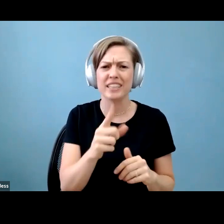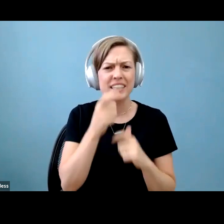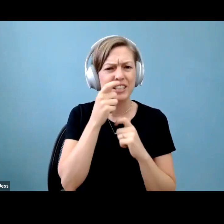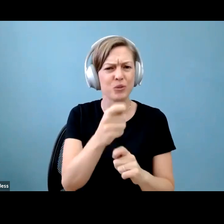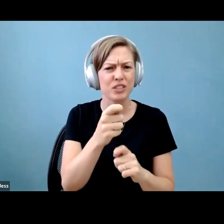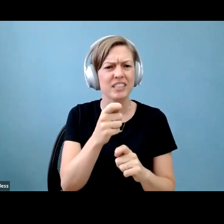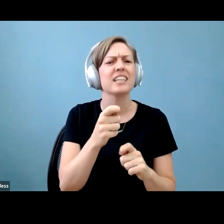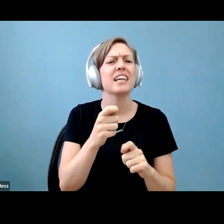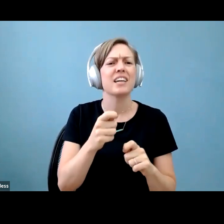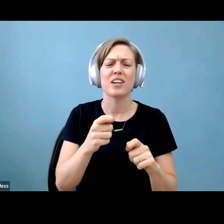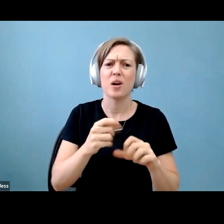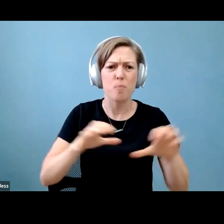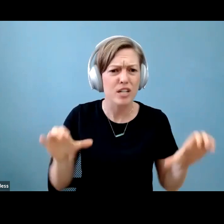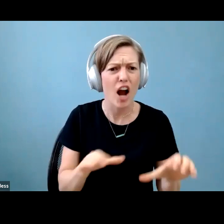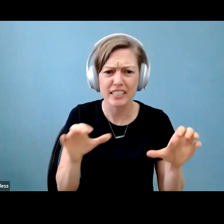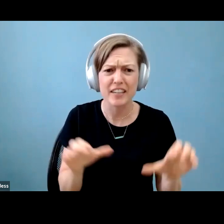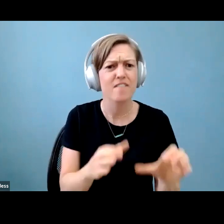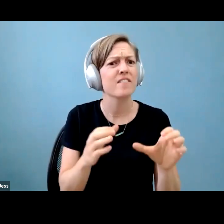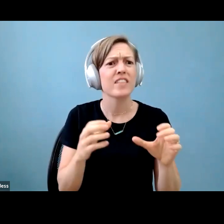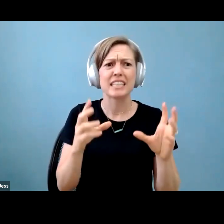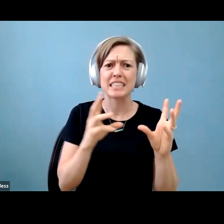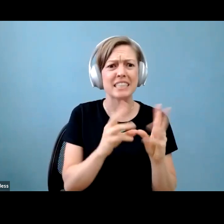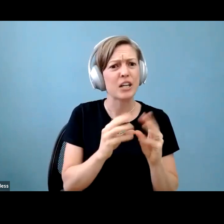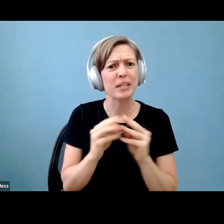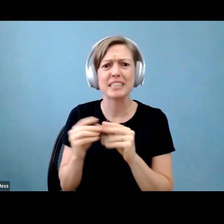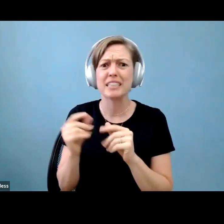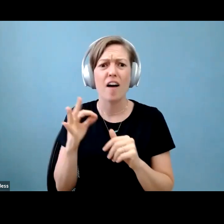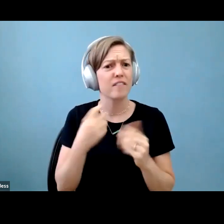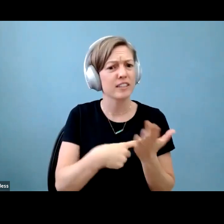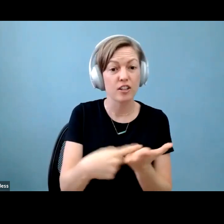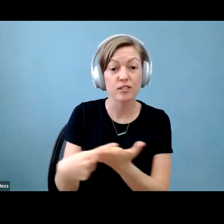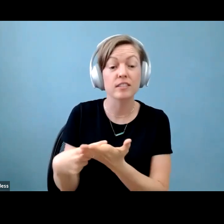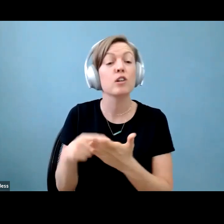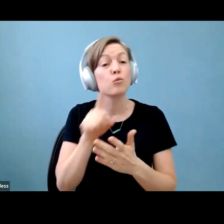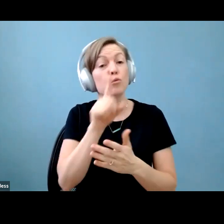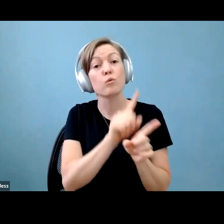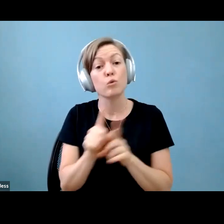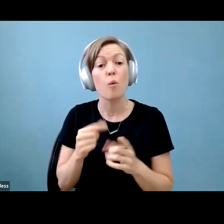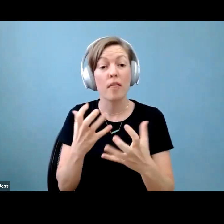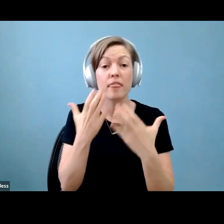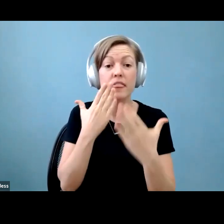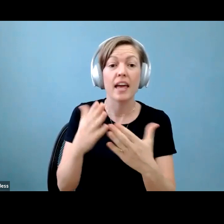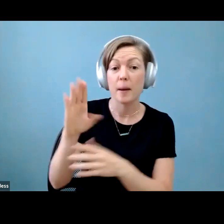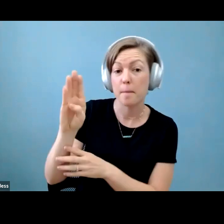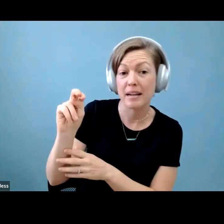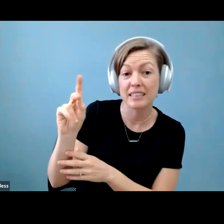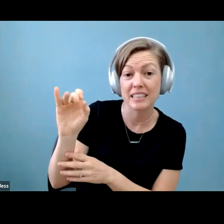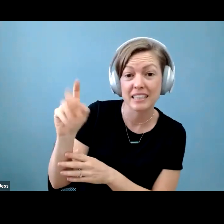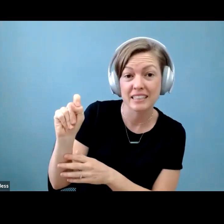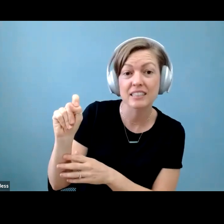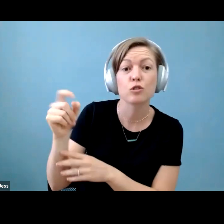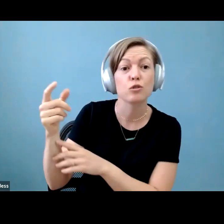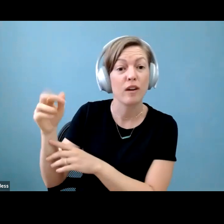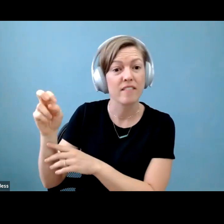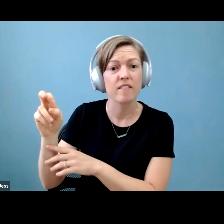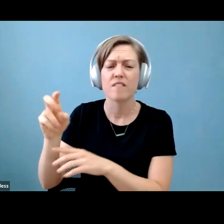and productive series of discussions. I'd also like to give thanks to Benedict Ipgrave, who's